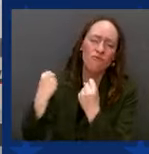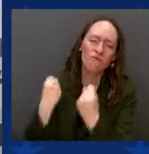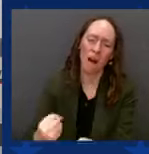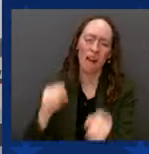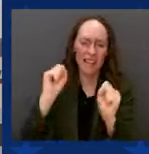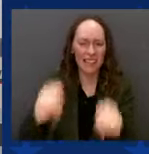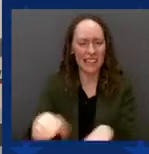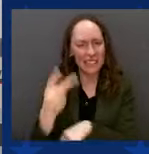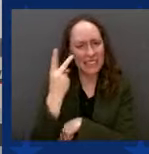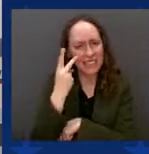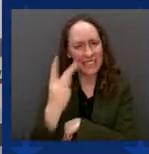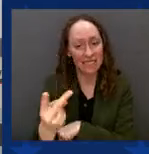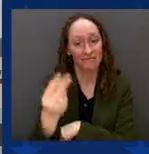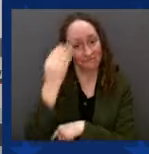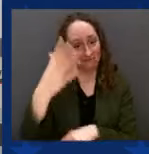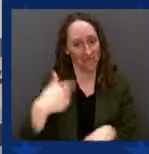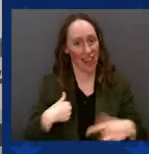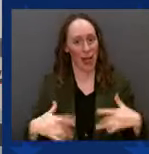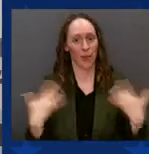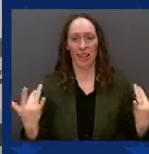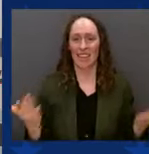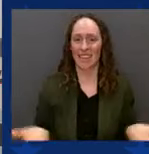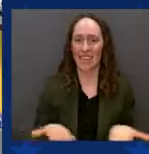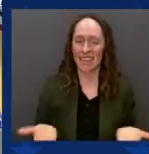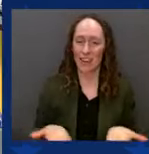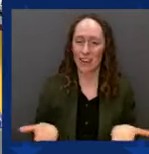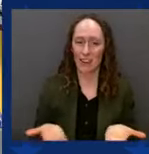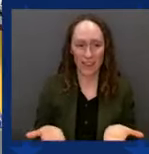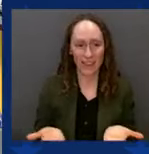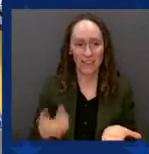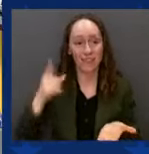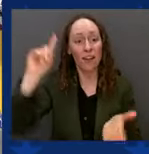governors in the history of the state. Where are you, Josh?